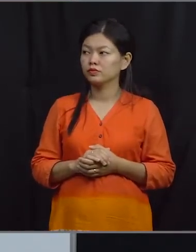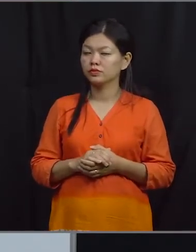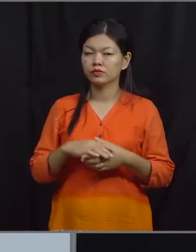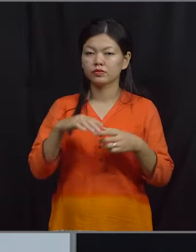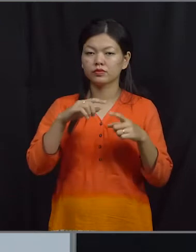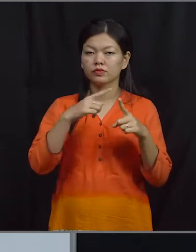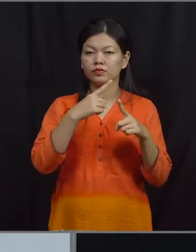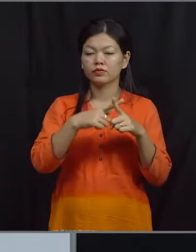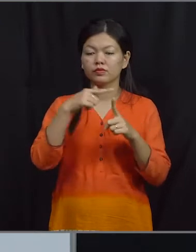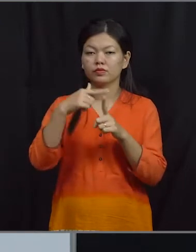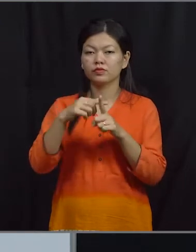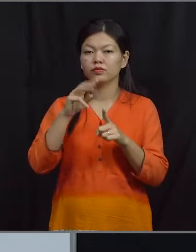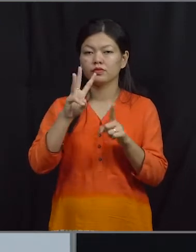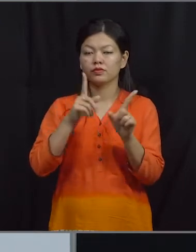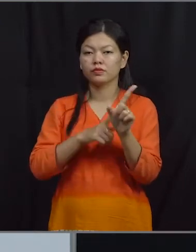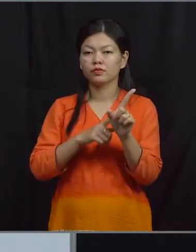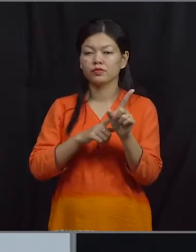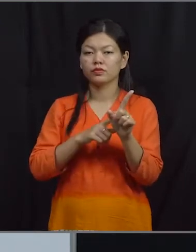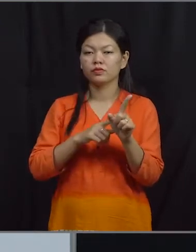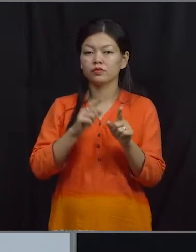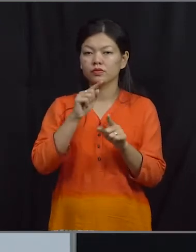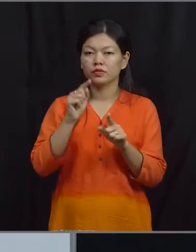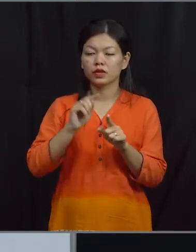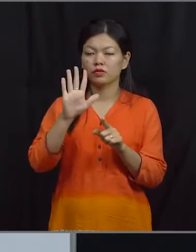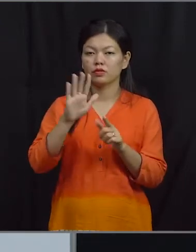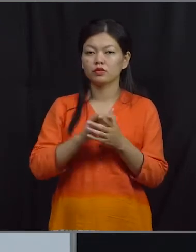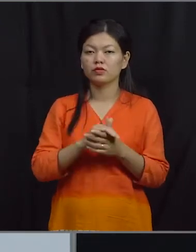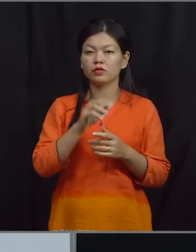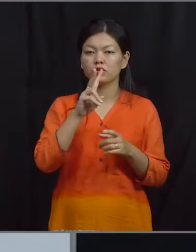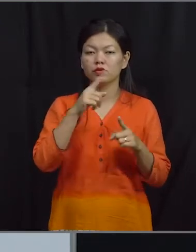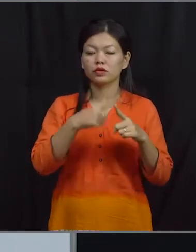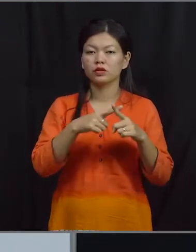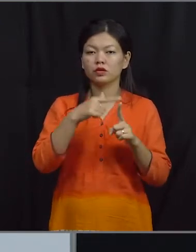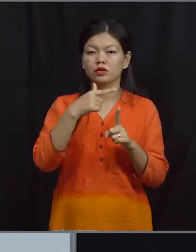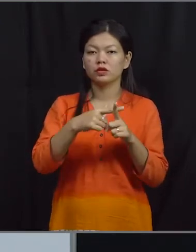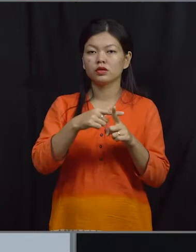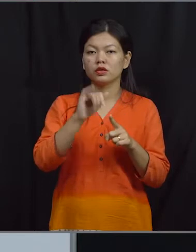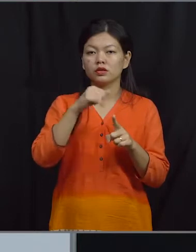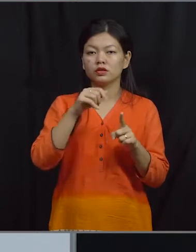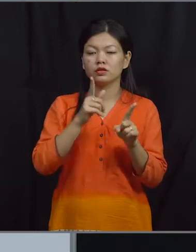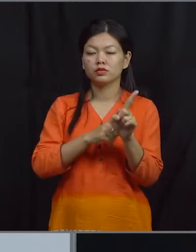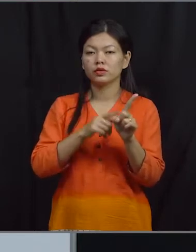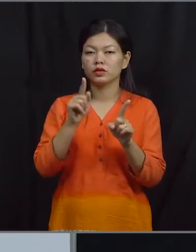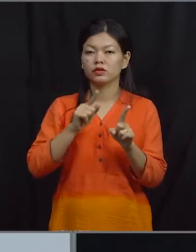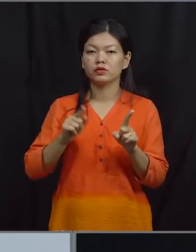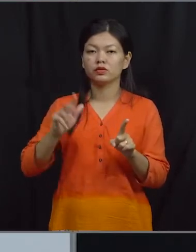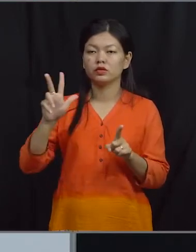X plus 3y is 5 and 2x plus 6y equal to